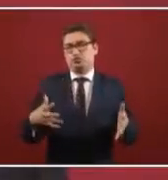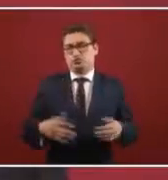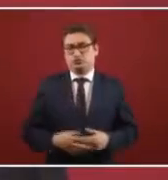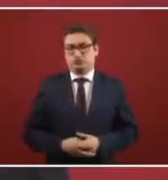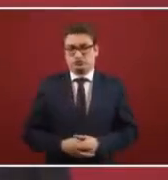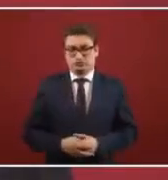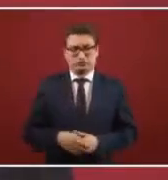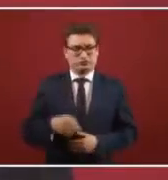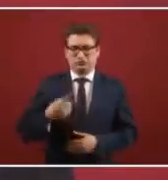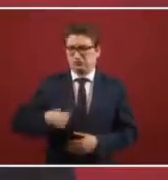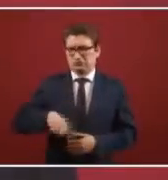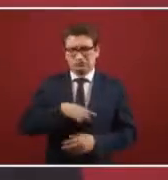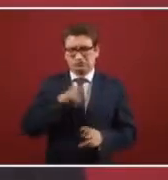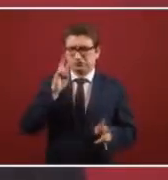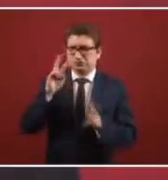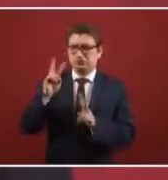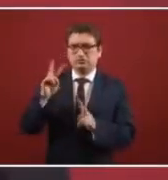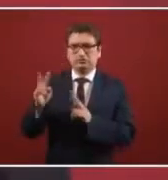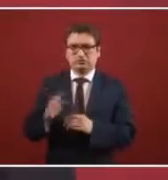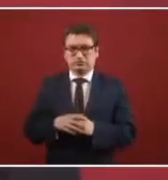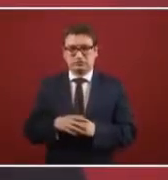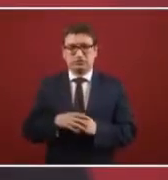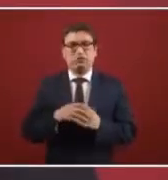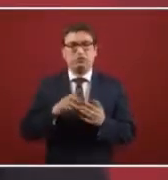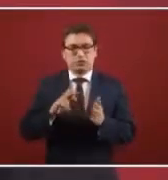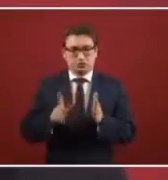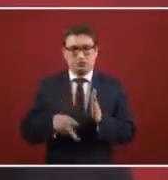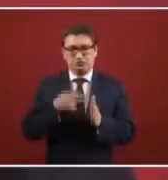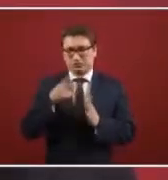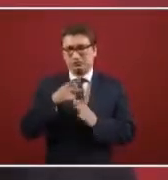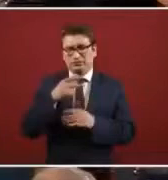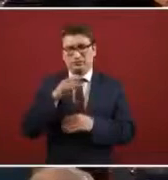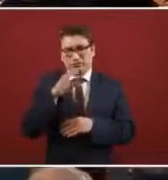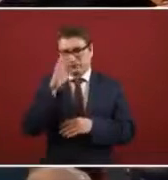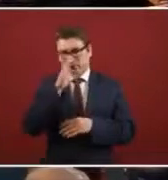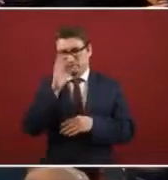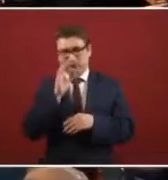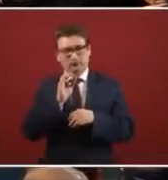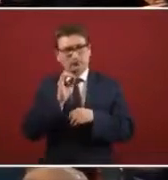visto, a ver si la ponen otra vez,